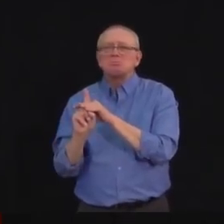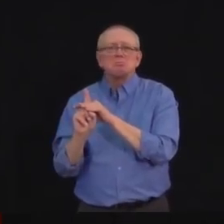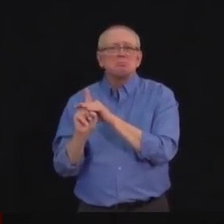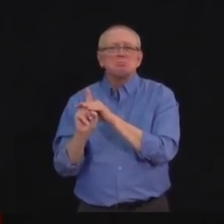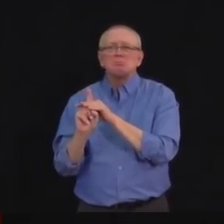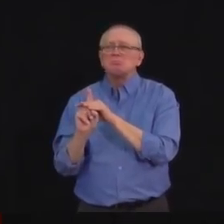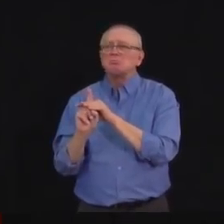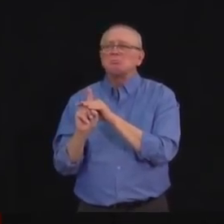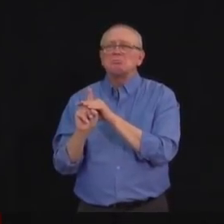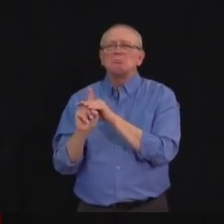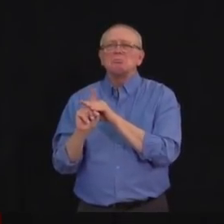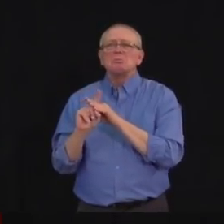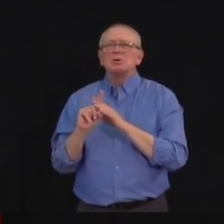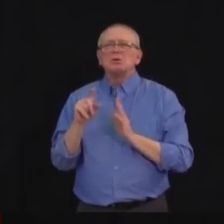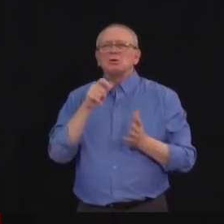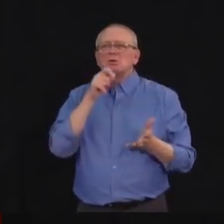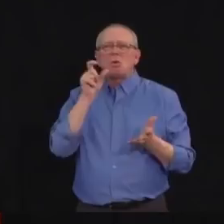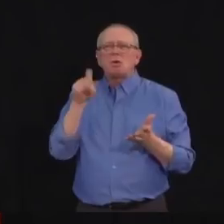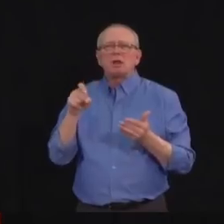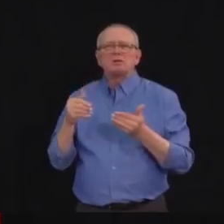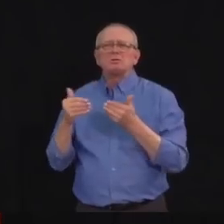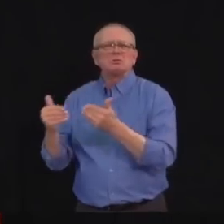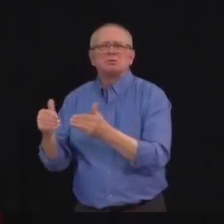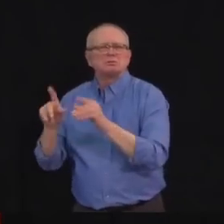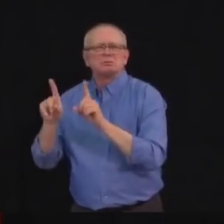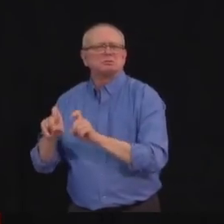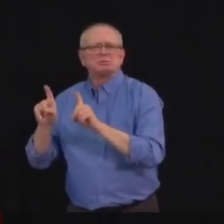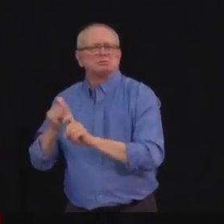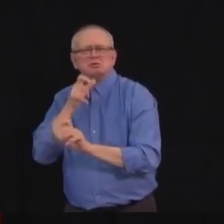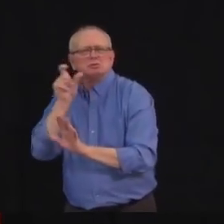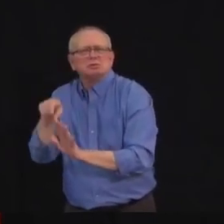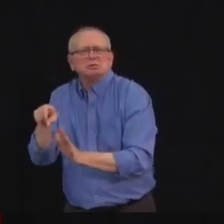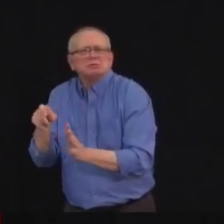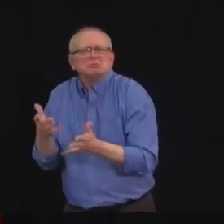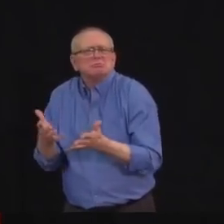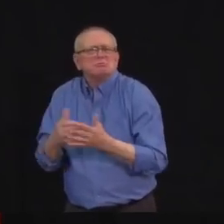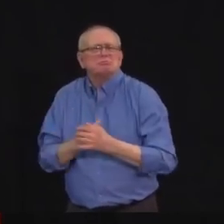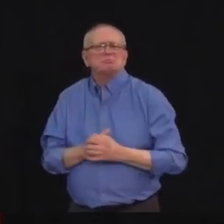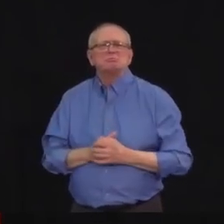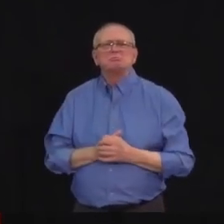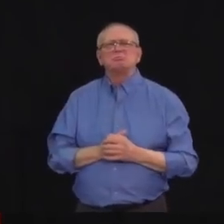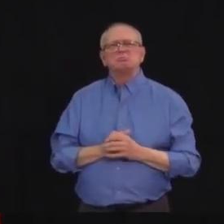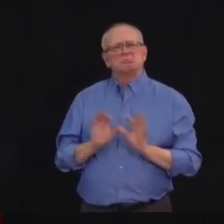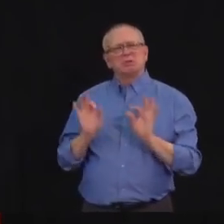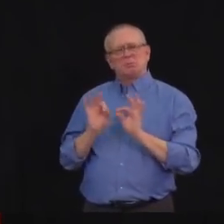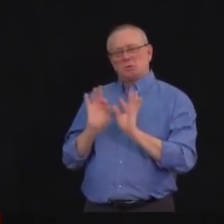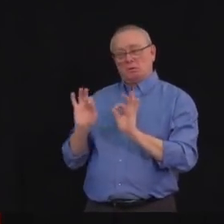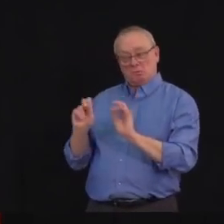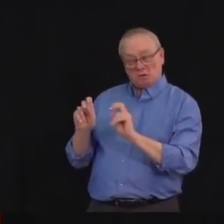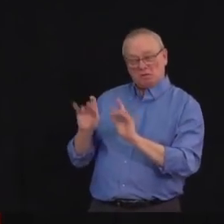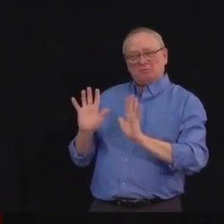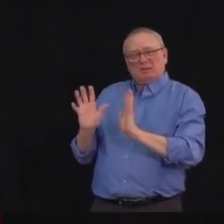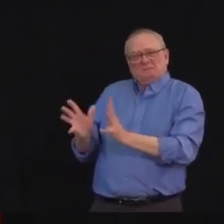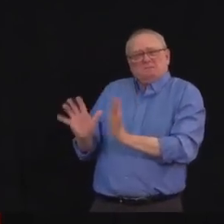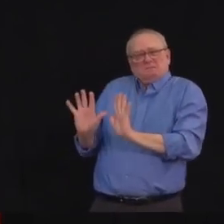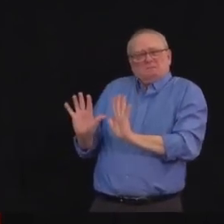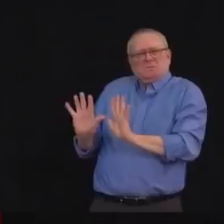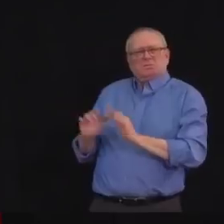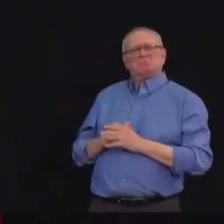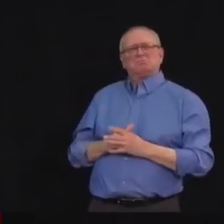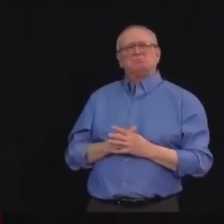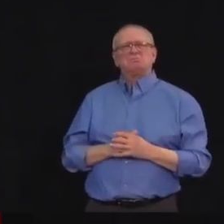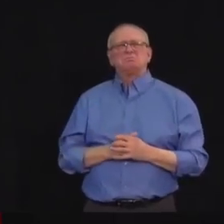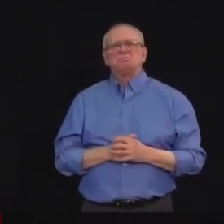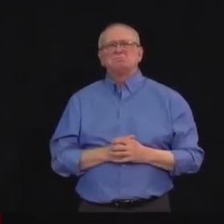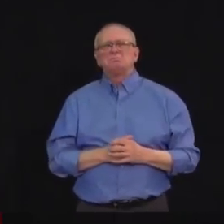benefit from additional testing, and it may actually be more of a burden for people in that facility than it may benefit them. So with respect